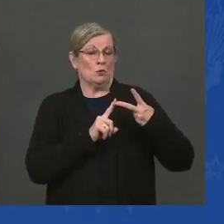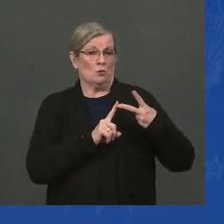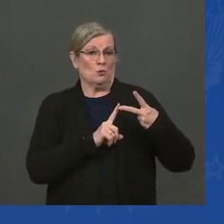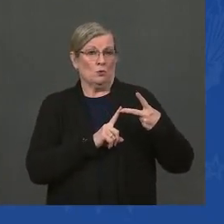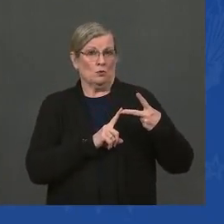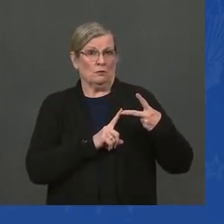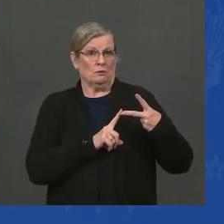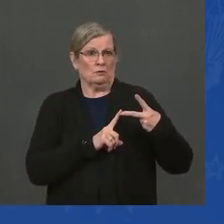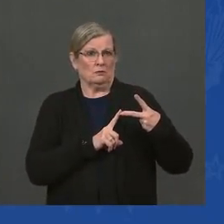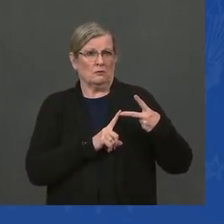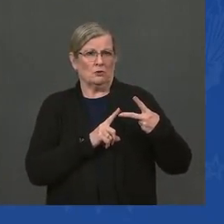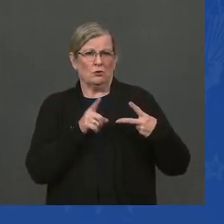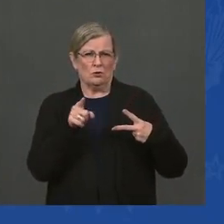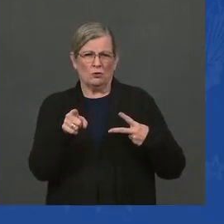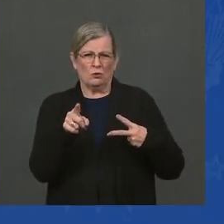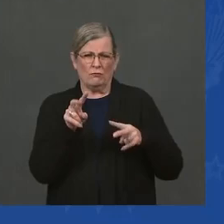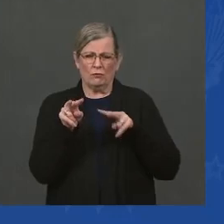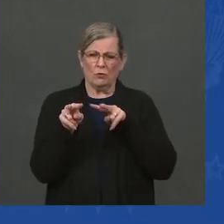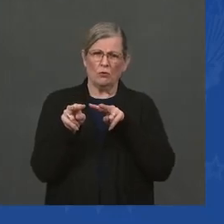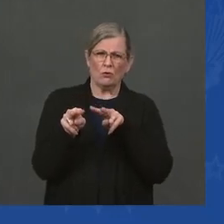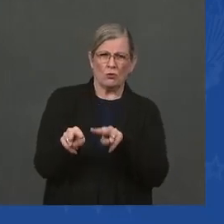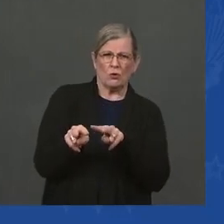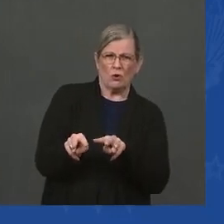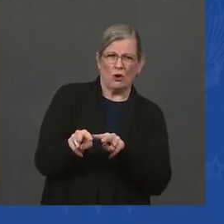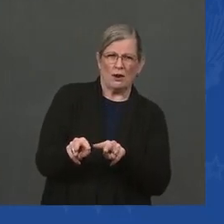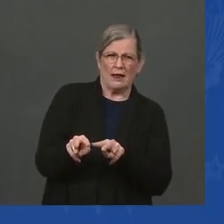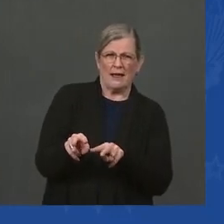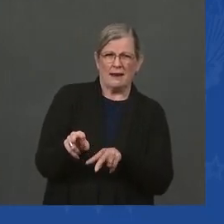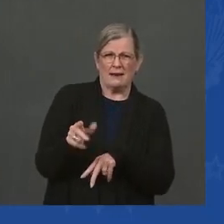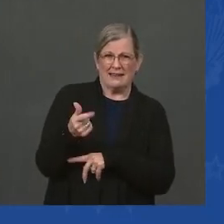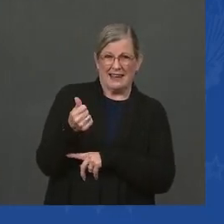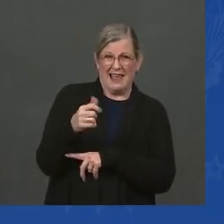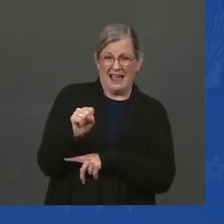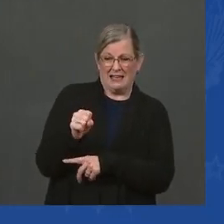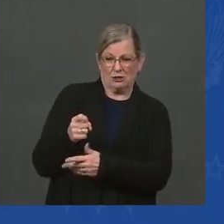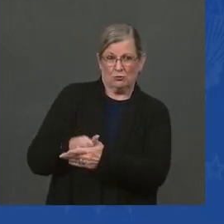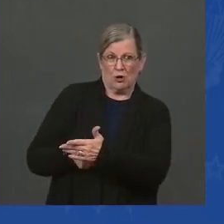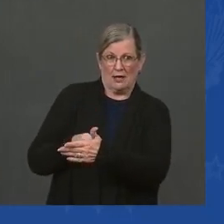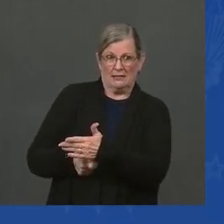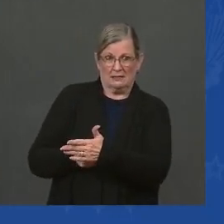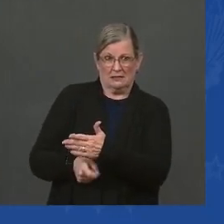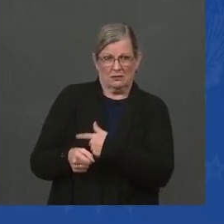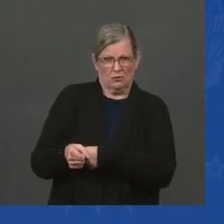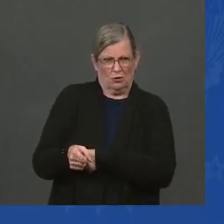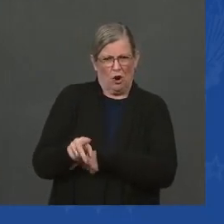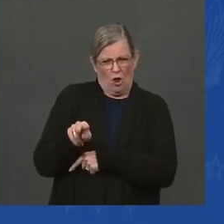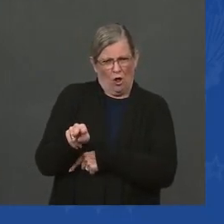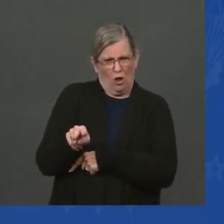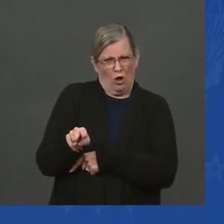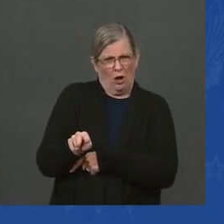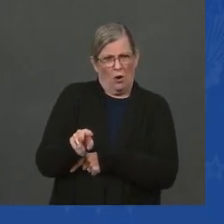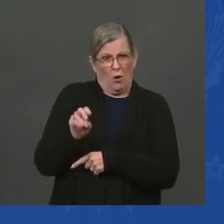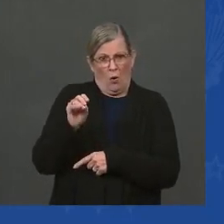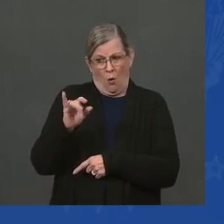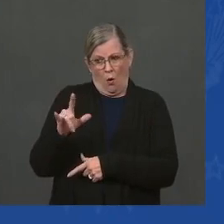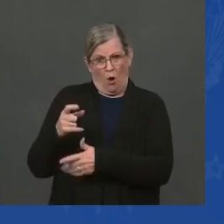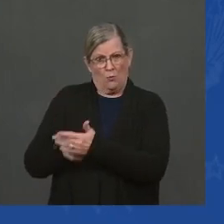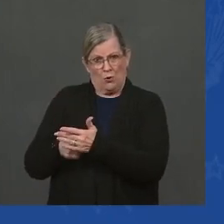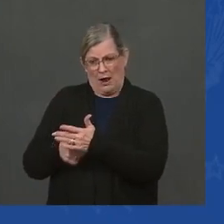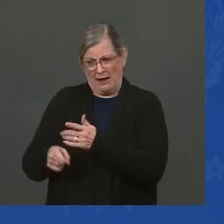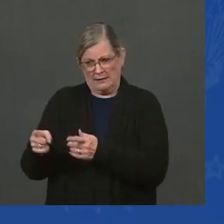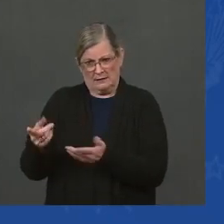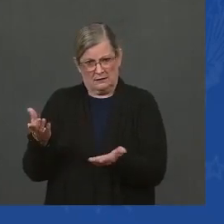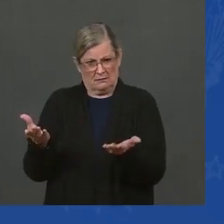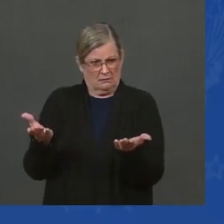at, gas prices, and you take a look at oil prices, that is a